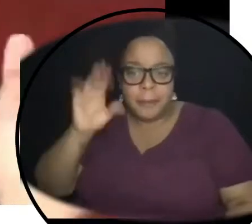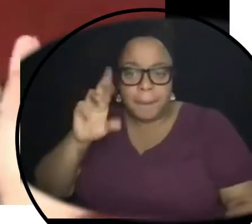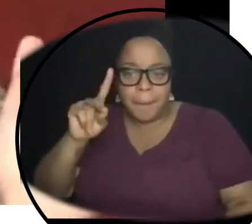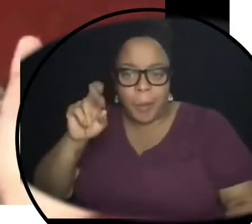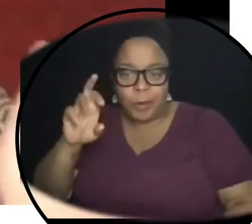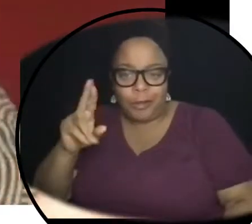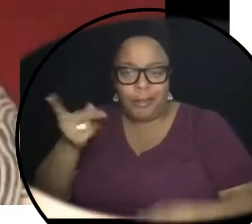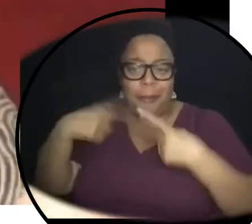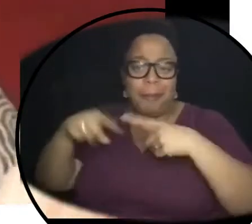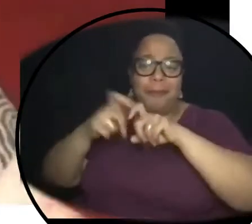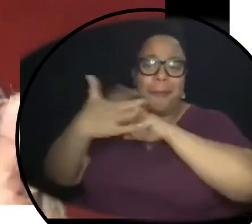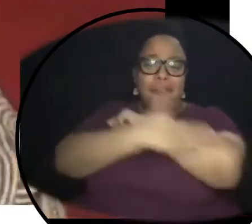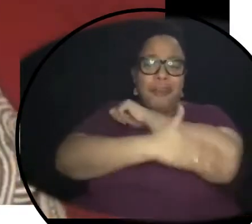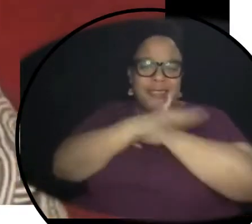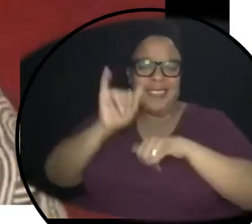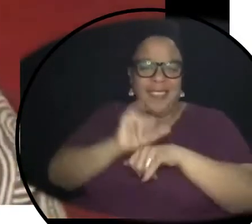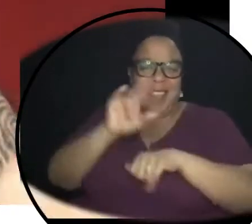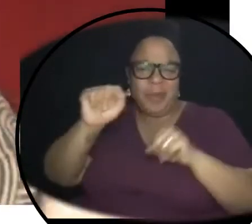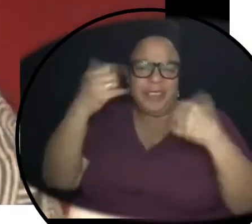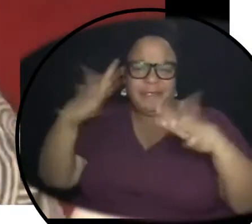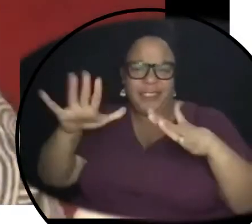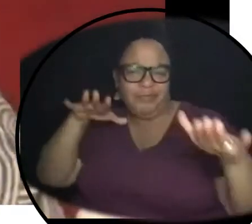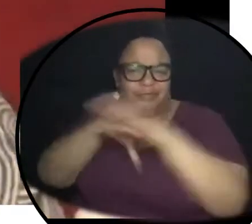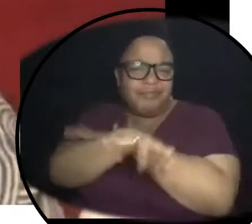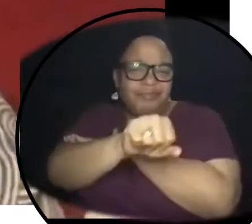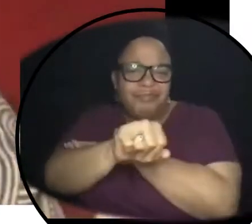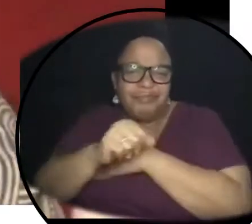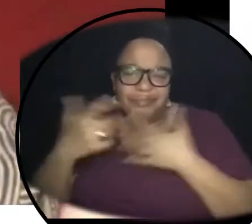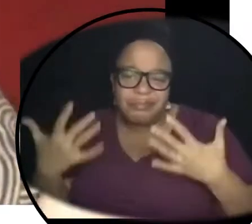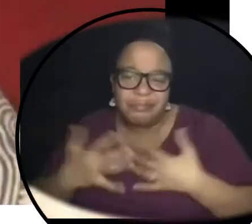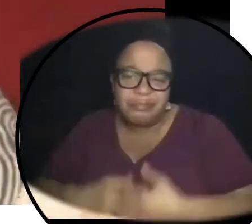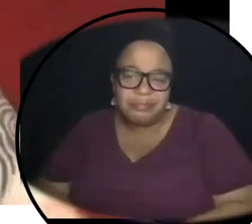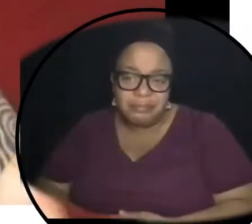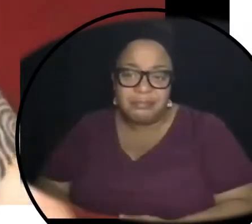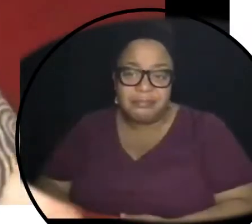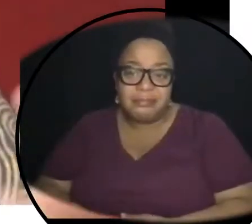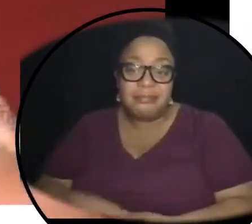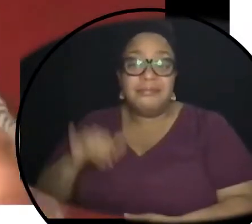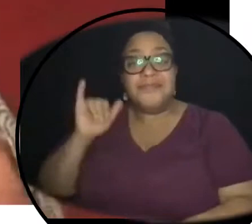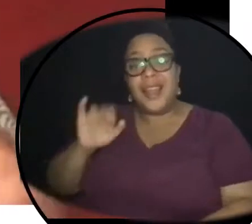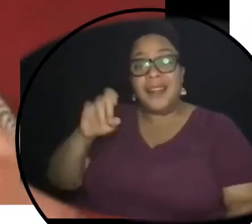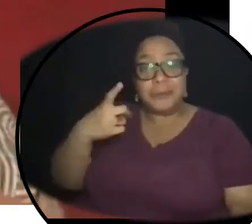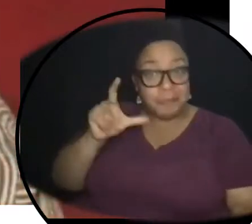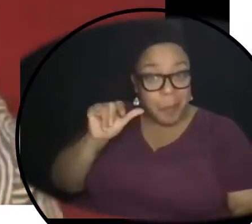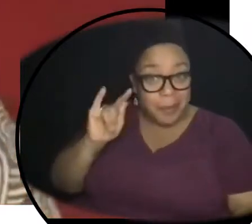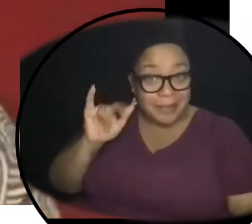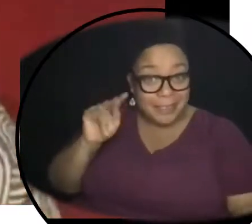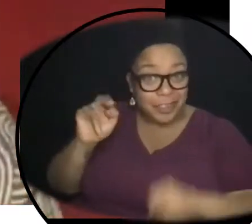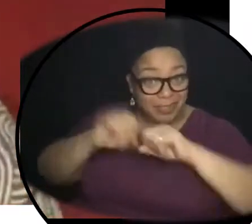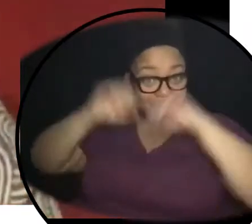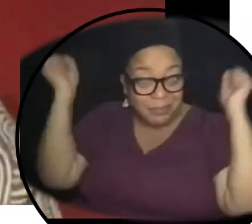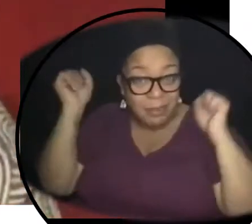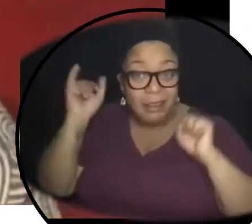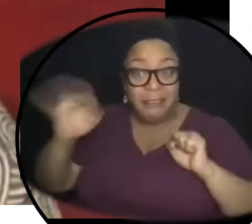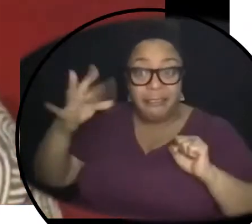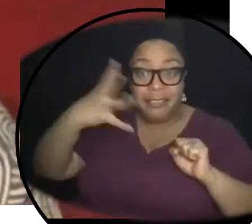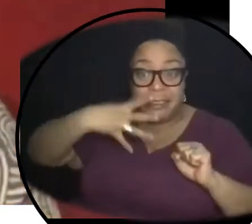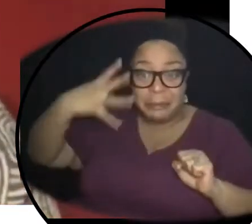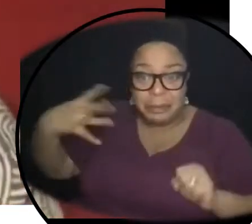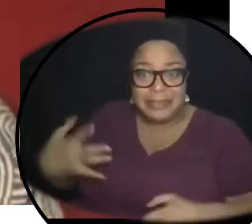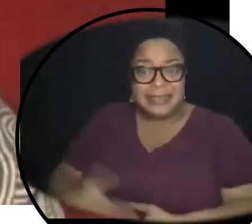this. My third area of commitment is LGBTQ plus migrant rights. And I am particularly concerned with